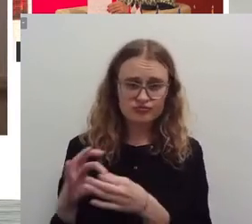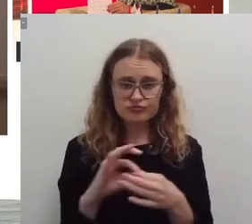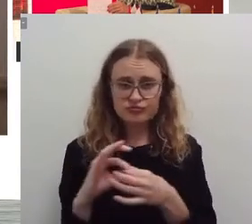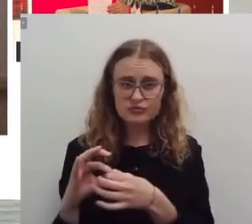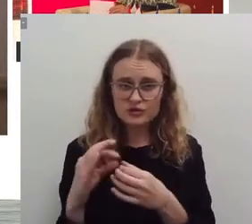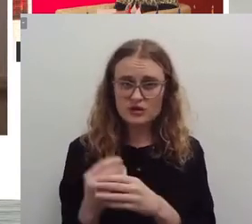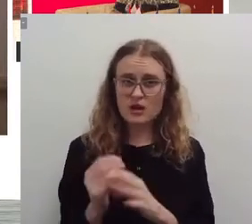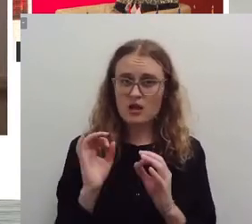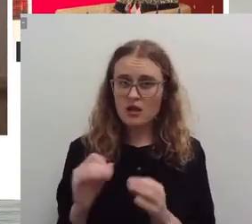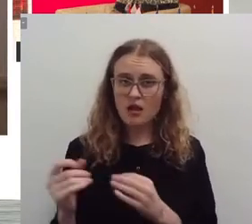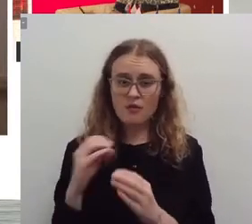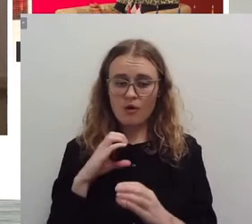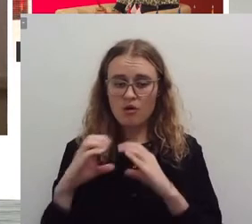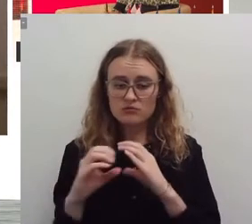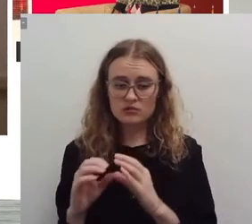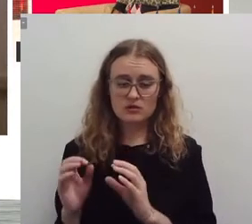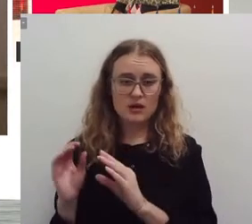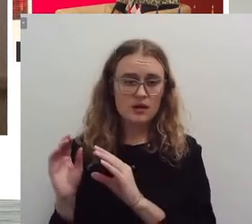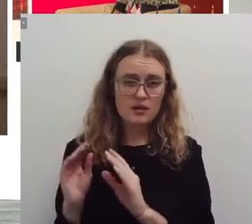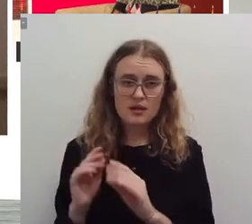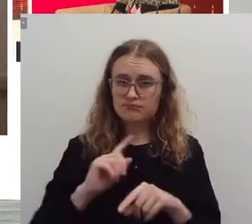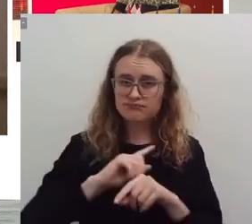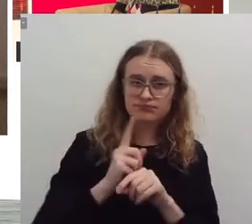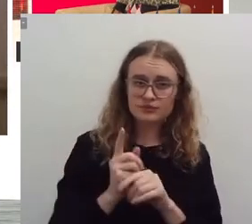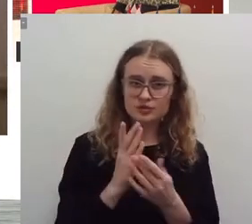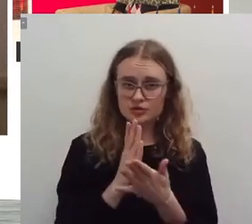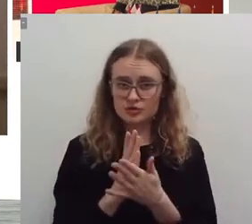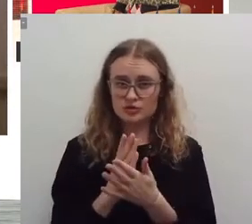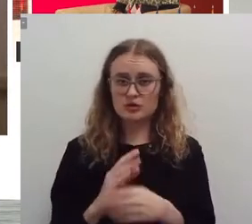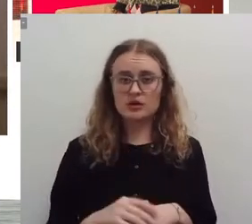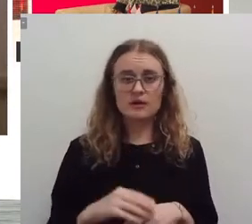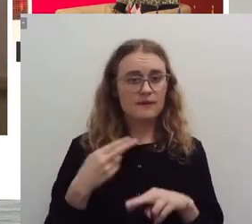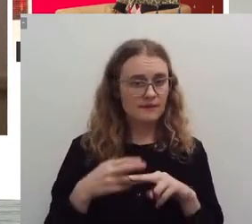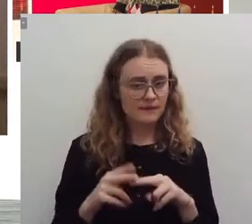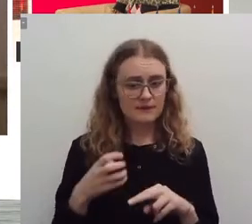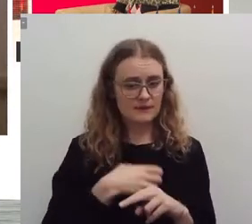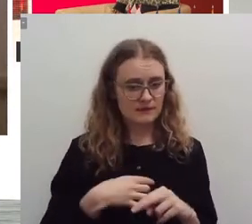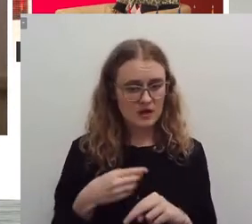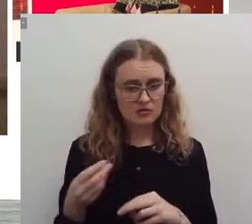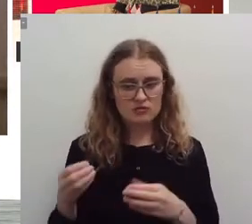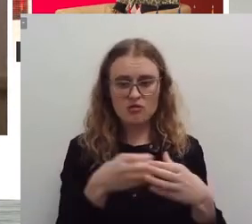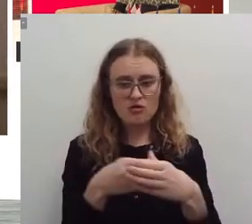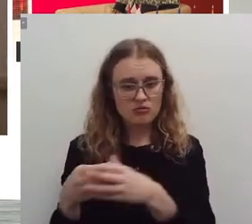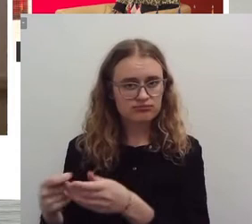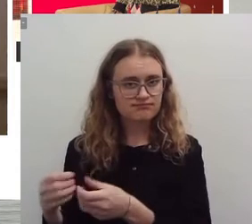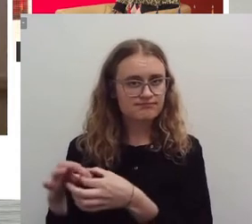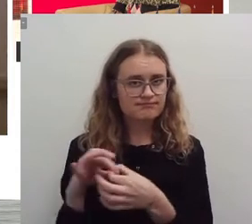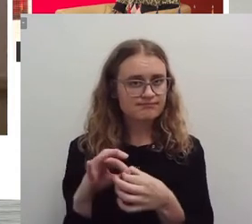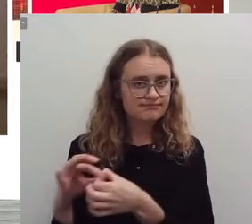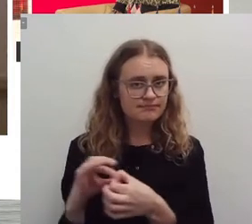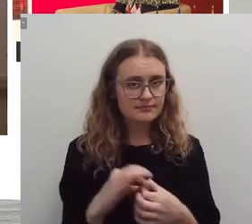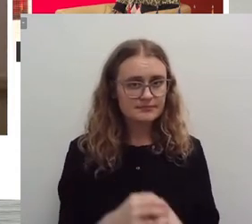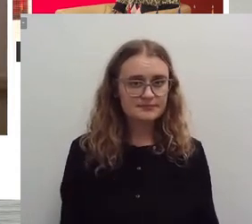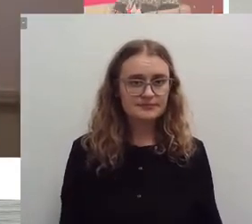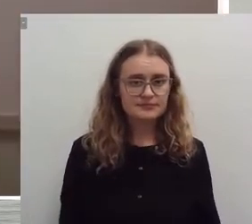is something that is extremely important, and our organization